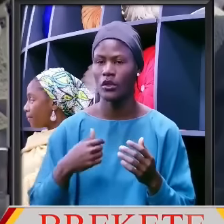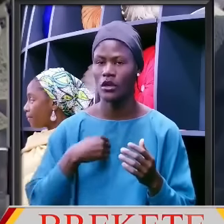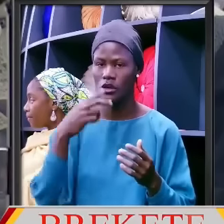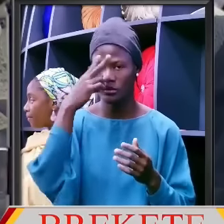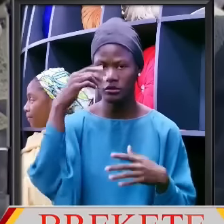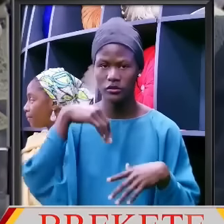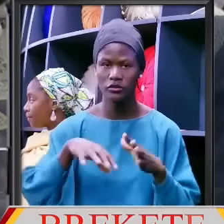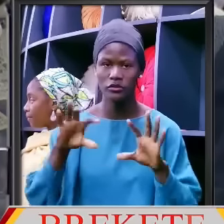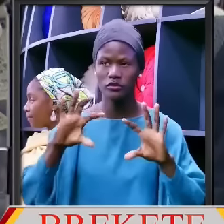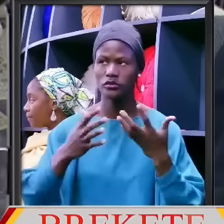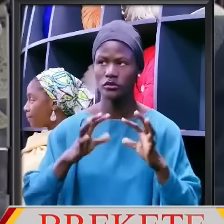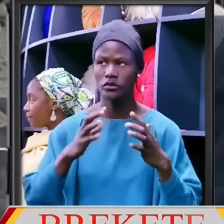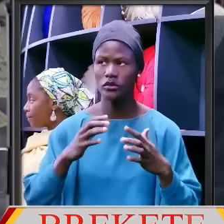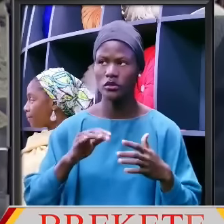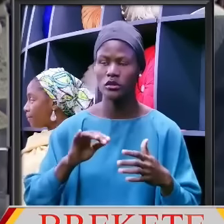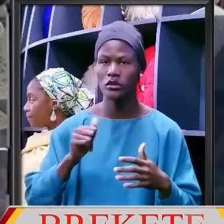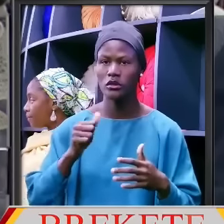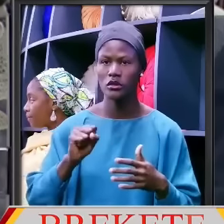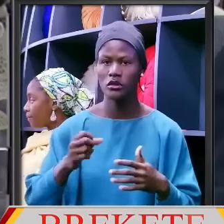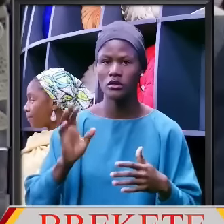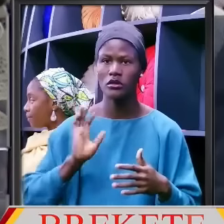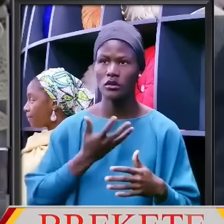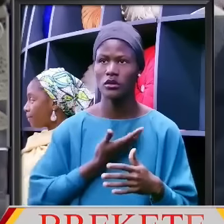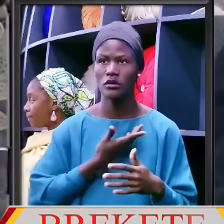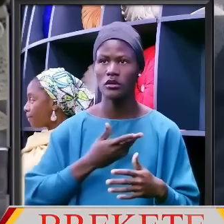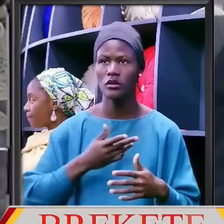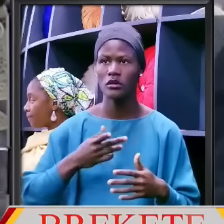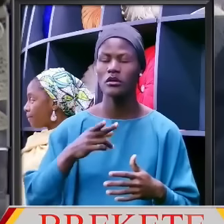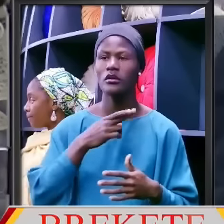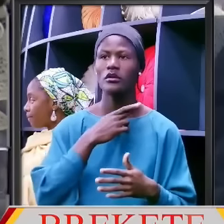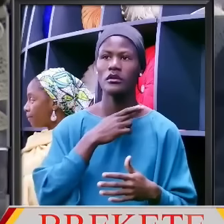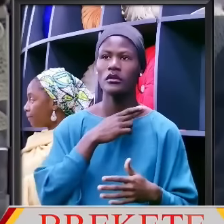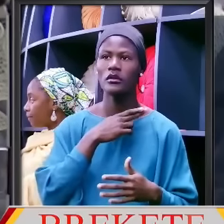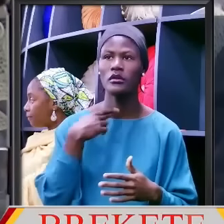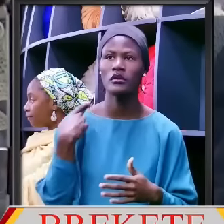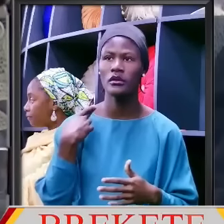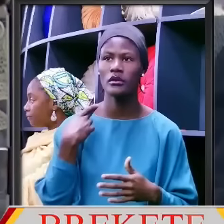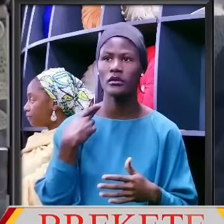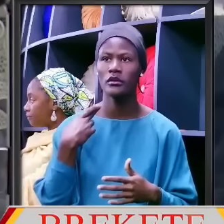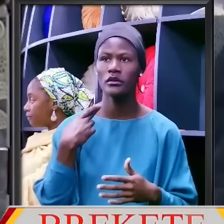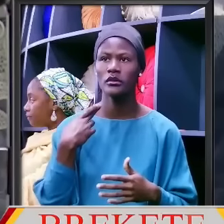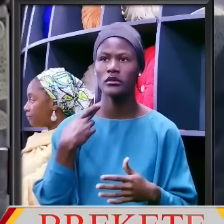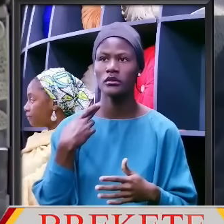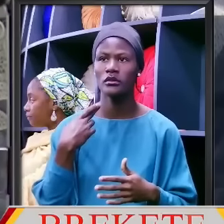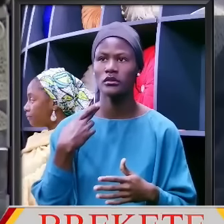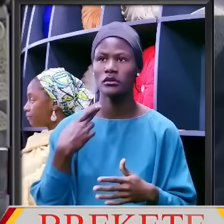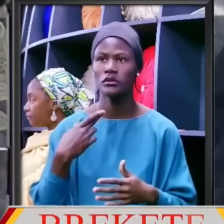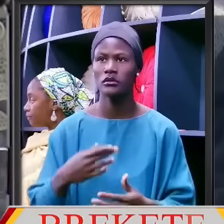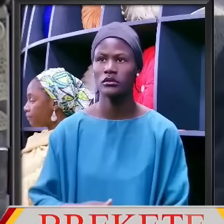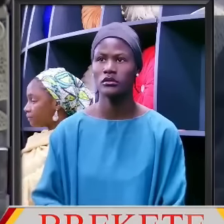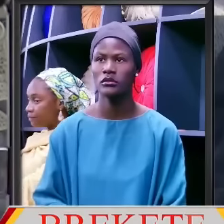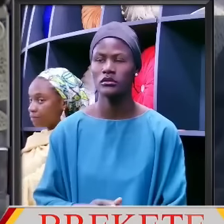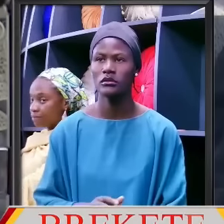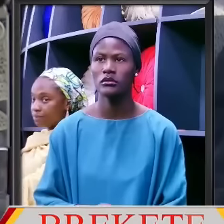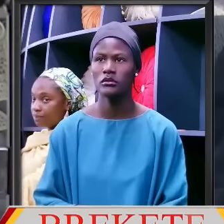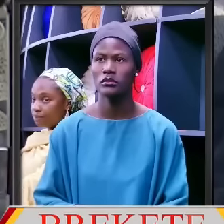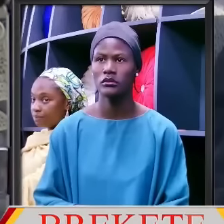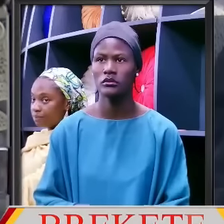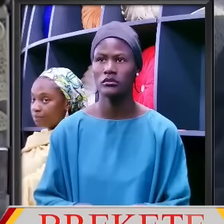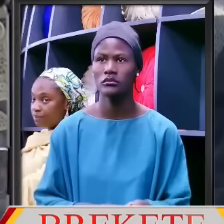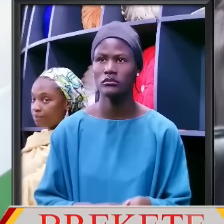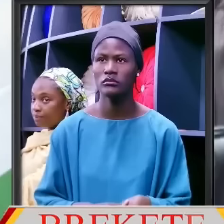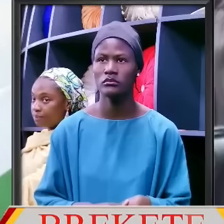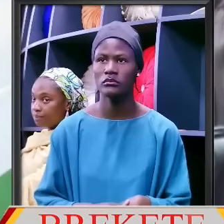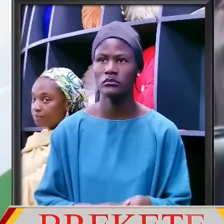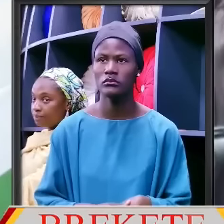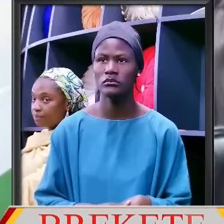him in the church as our reverend priest at St. Paul's Catholic Church. In fact, hold on.